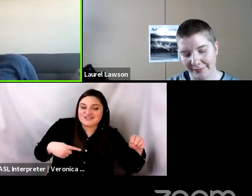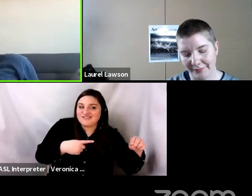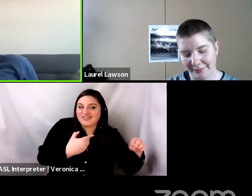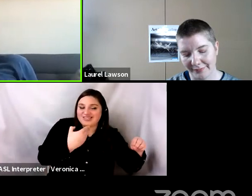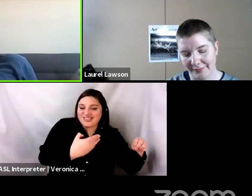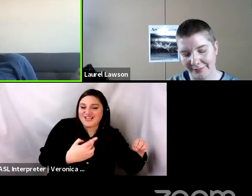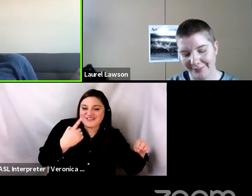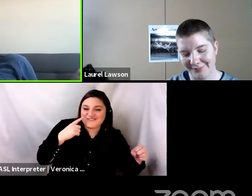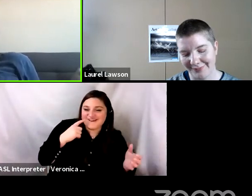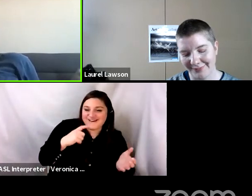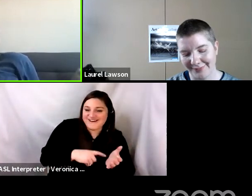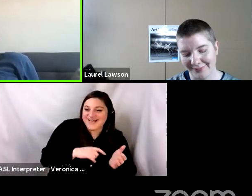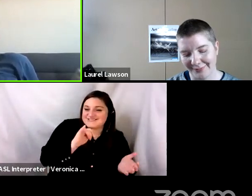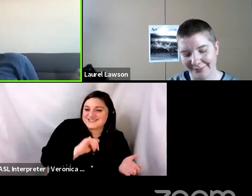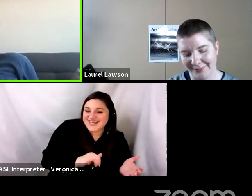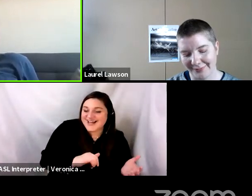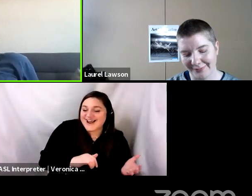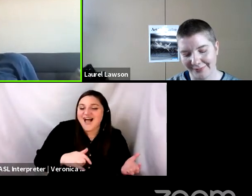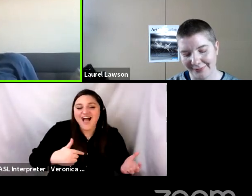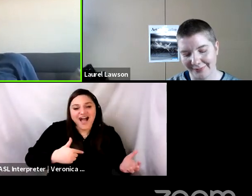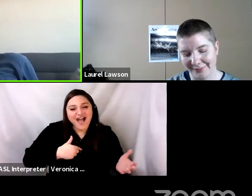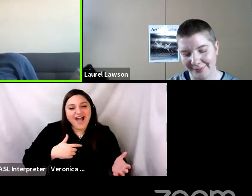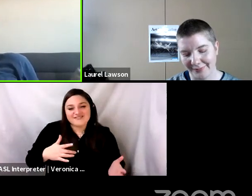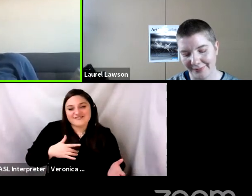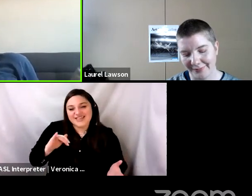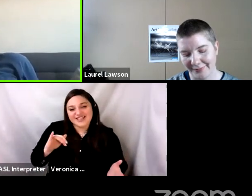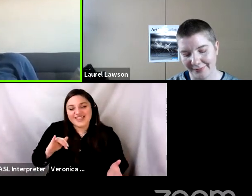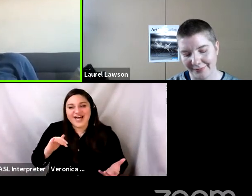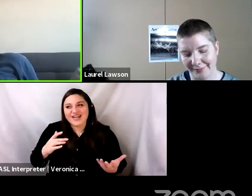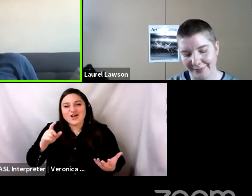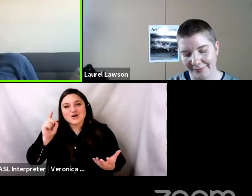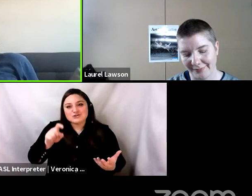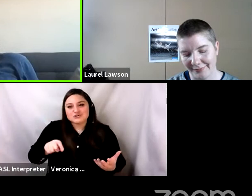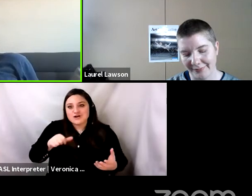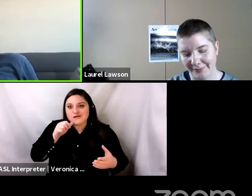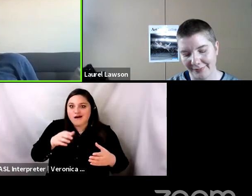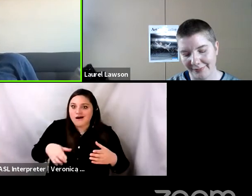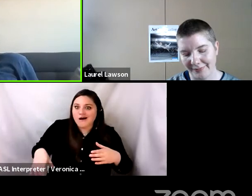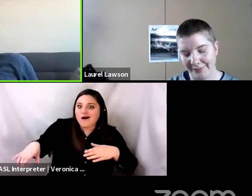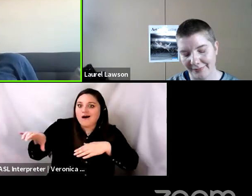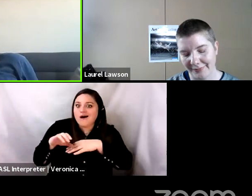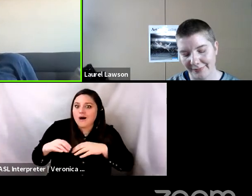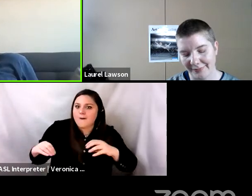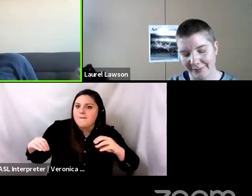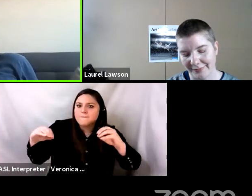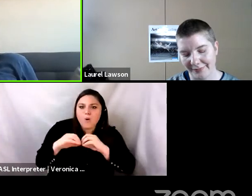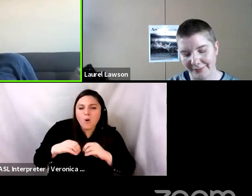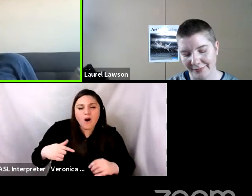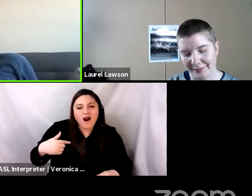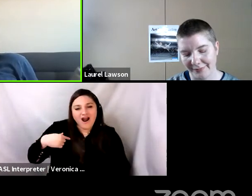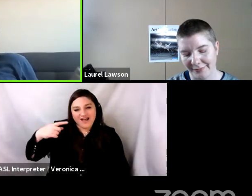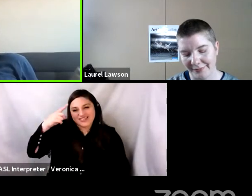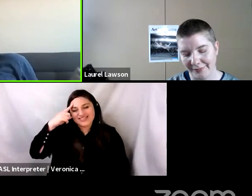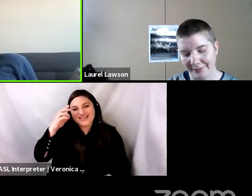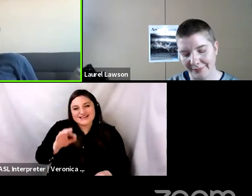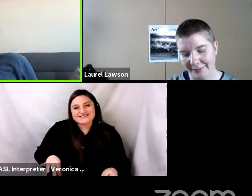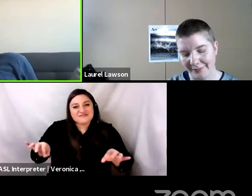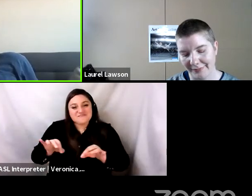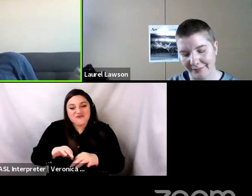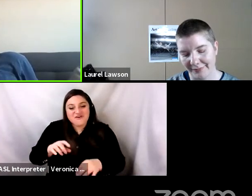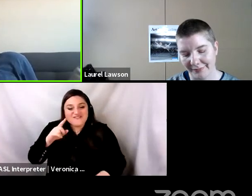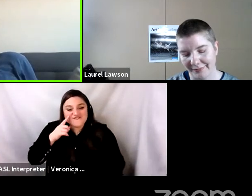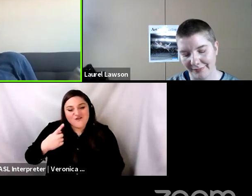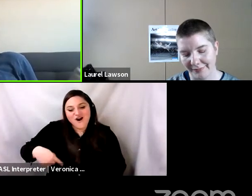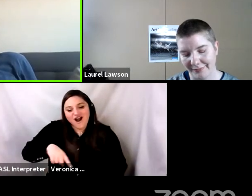I'm being quiet. Hopefully I'm not like doing the most. But I also want to respect kind of